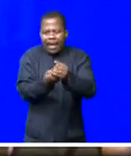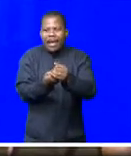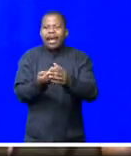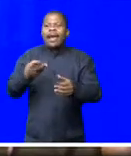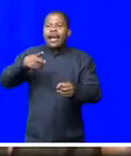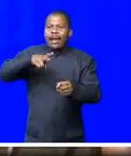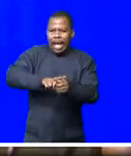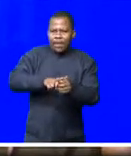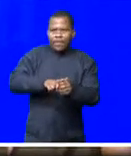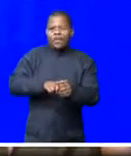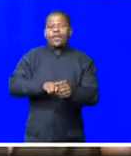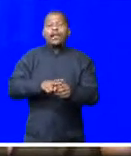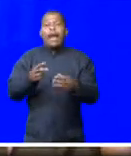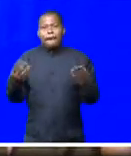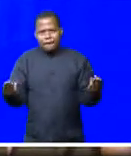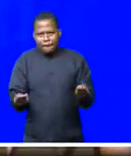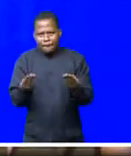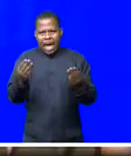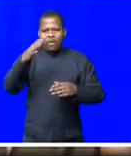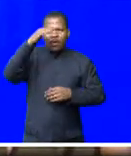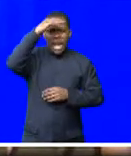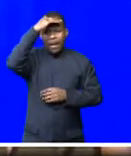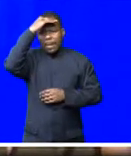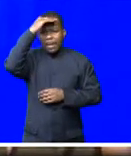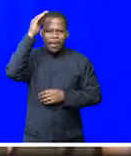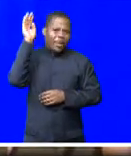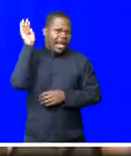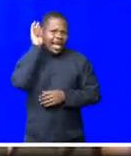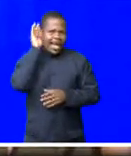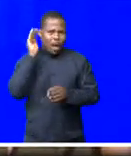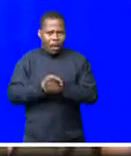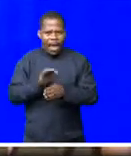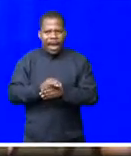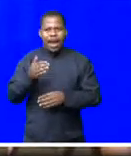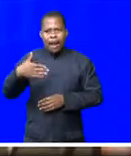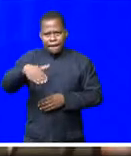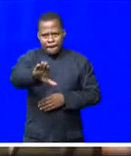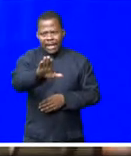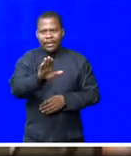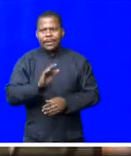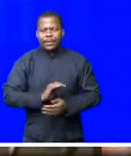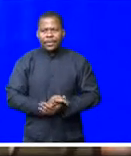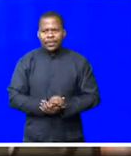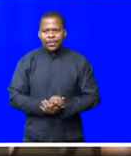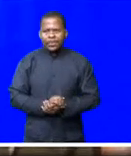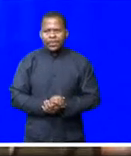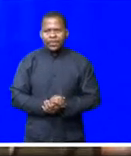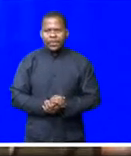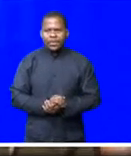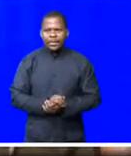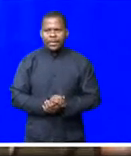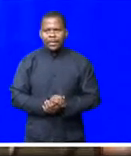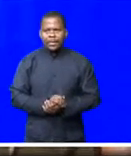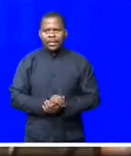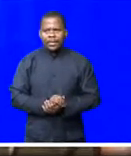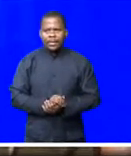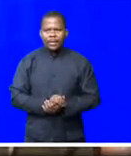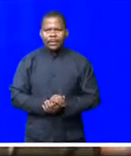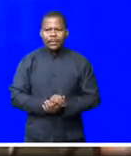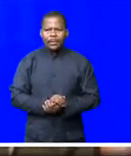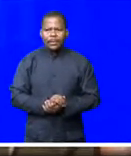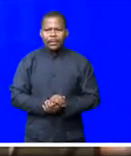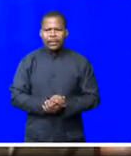kufanele sente livi libe linye livi lethu kutovakala lelesikhulumako. Sisho njalo nje